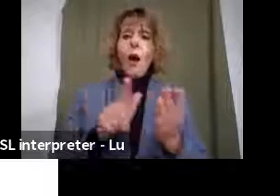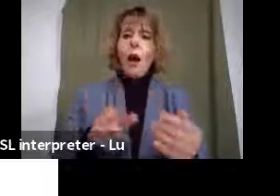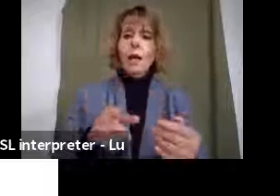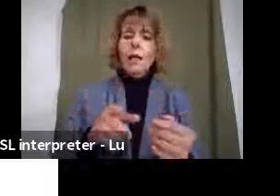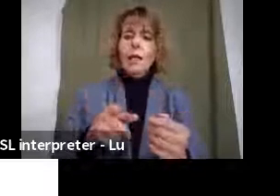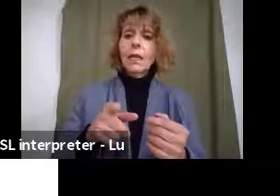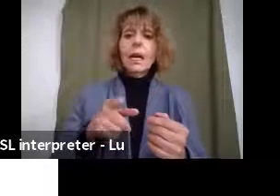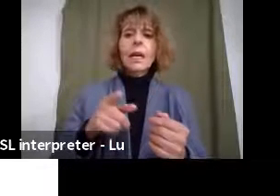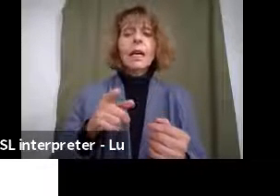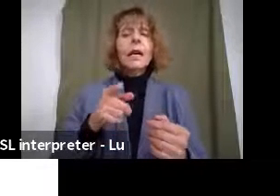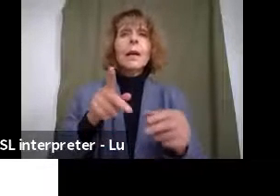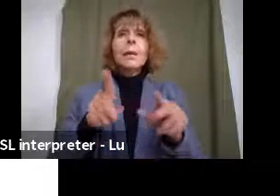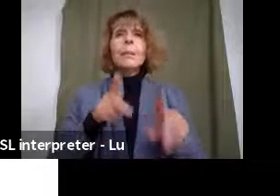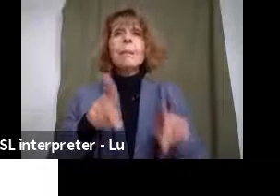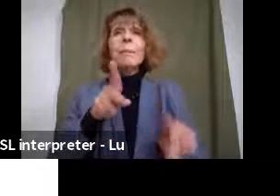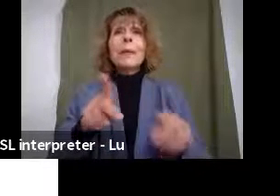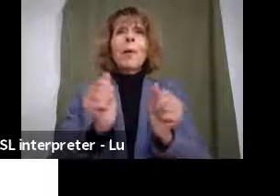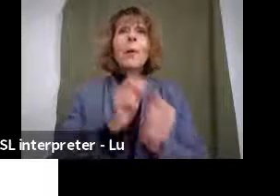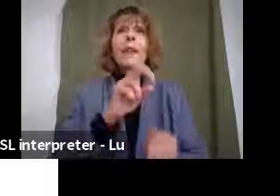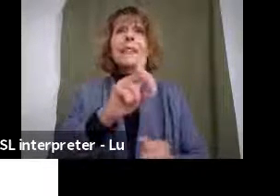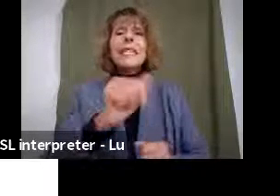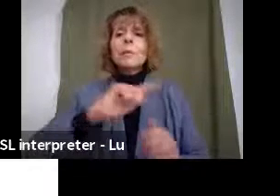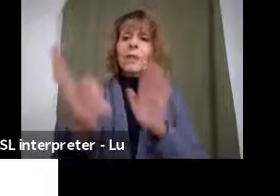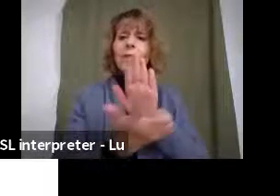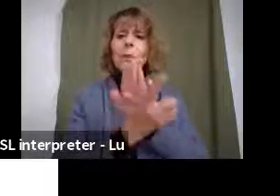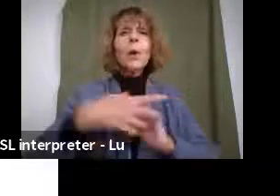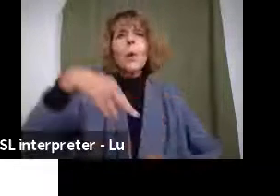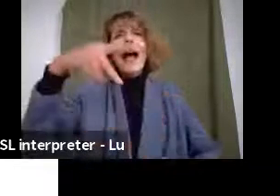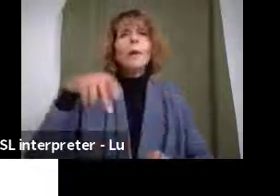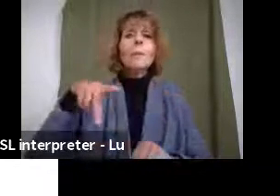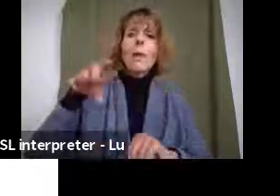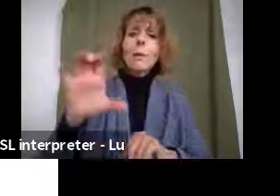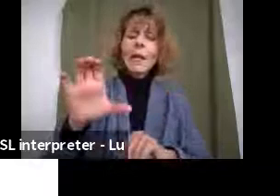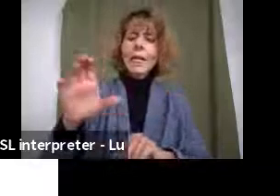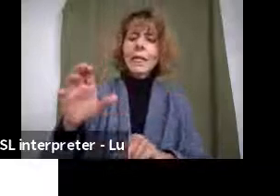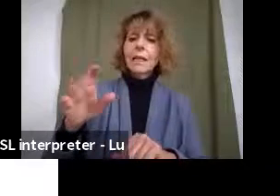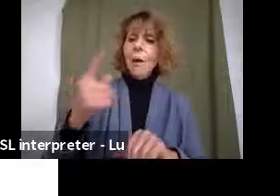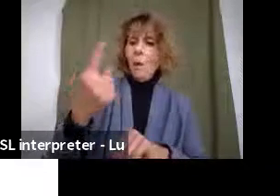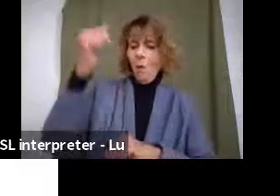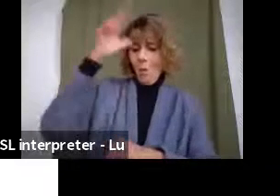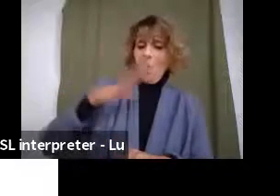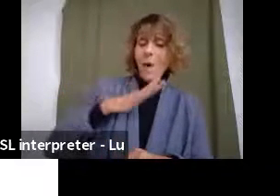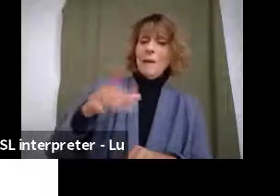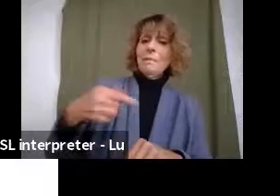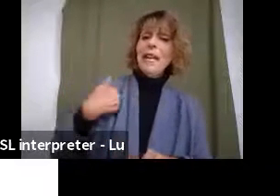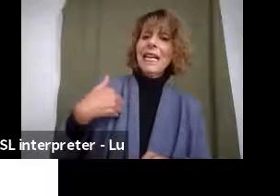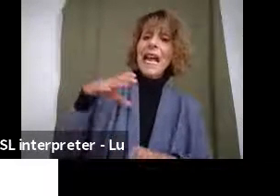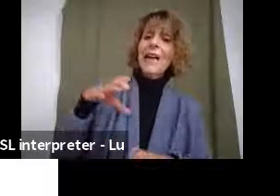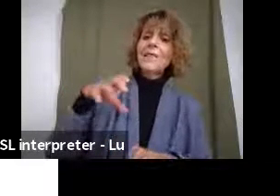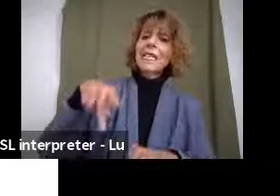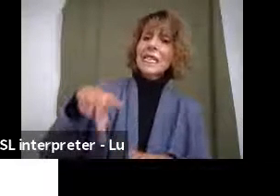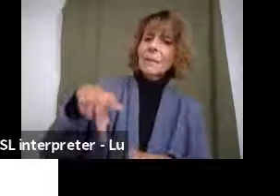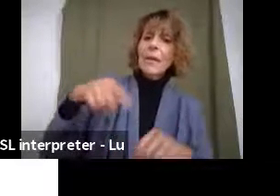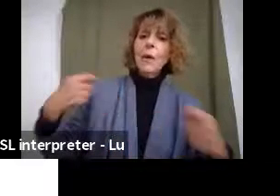restaurant for meeting his friend. Also, people with intellectual disabilities or cognitive